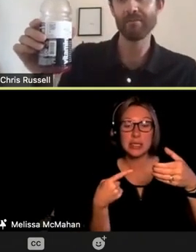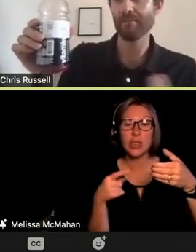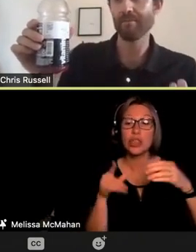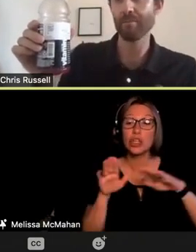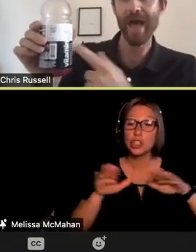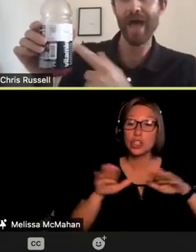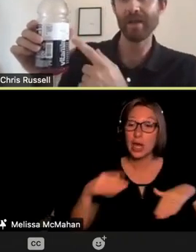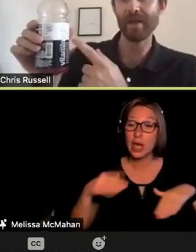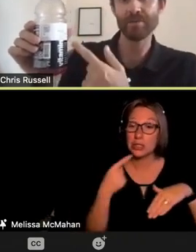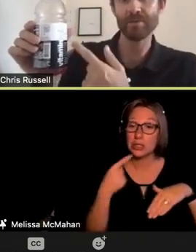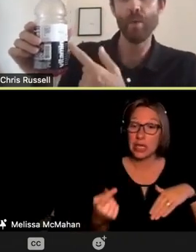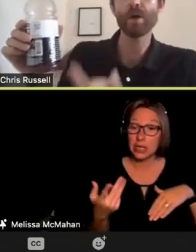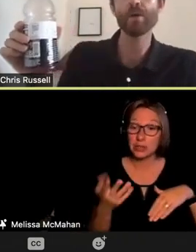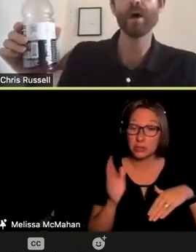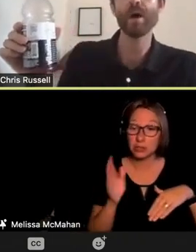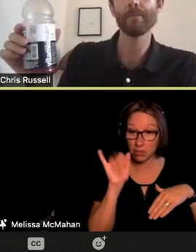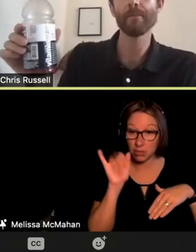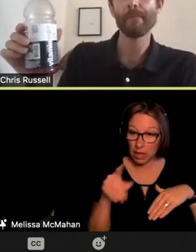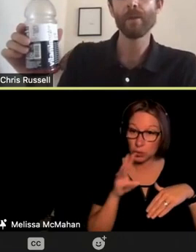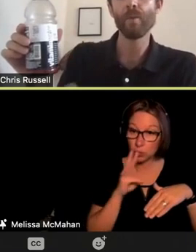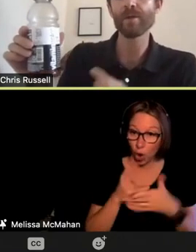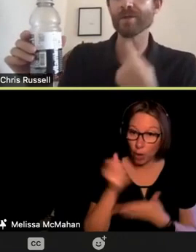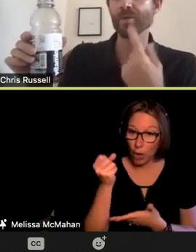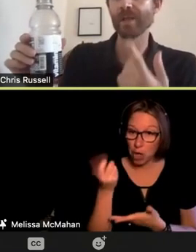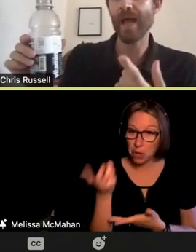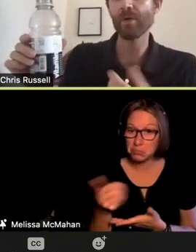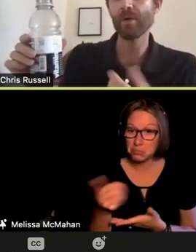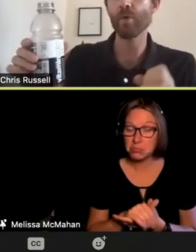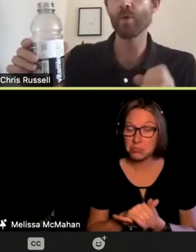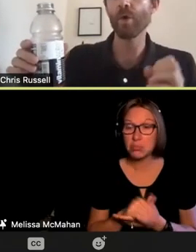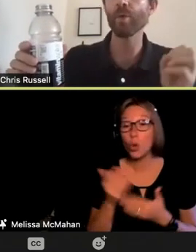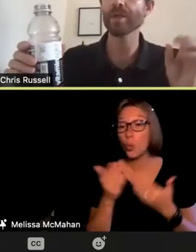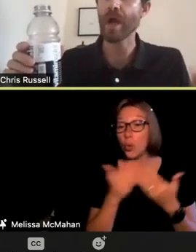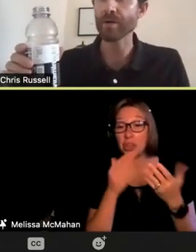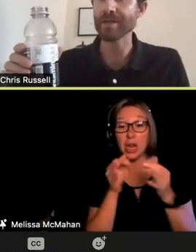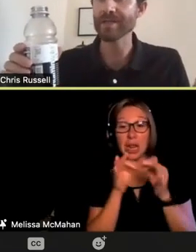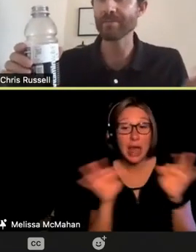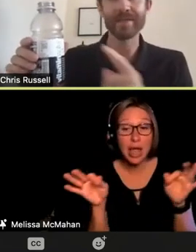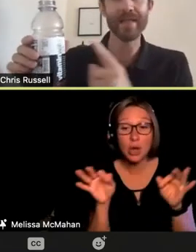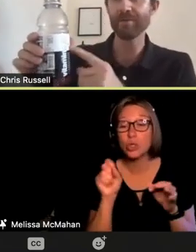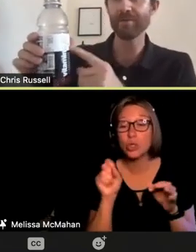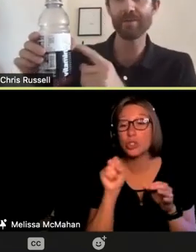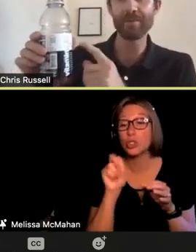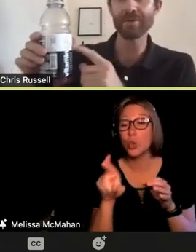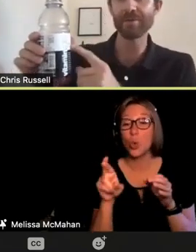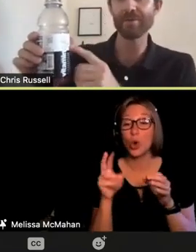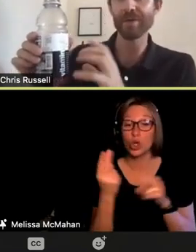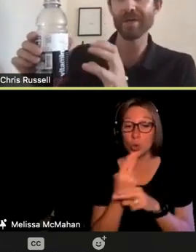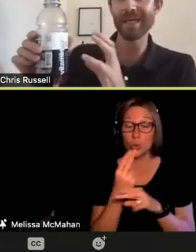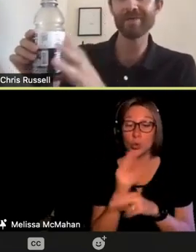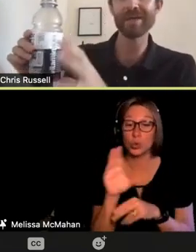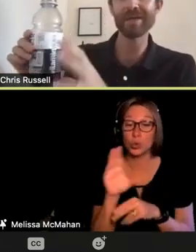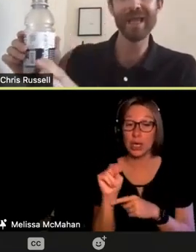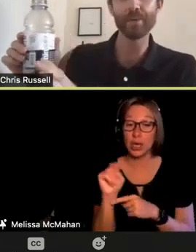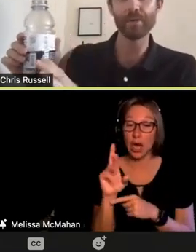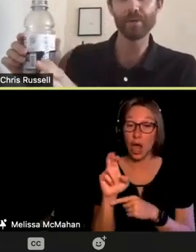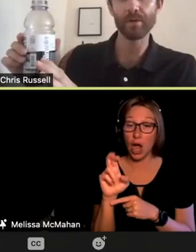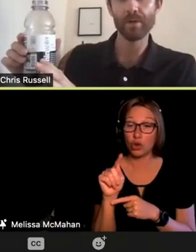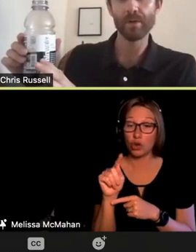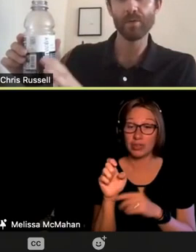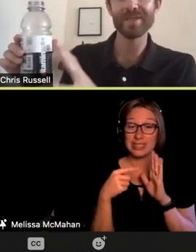say, that is a water bottle, whether it's with language or with concrete symbols. They have to be able to give it